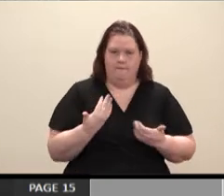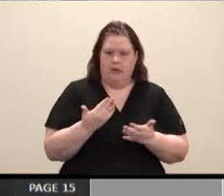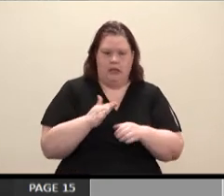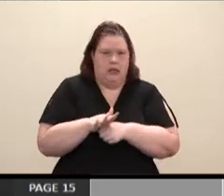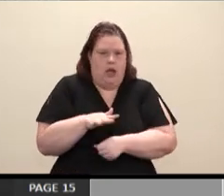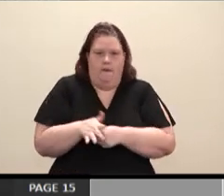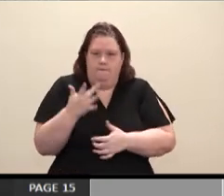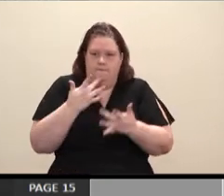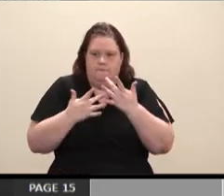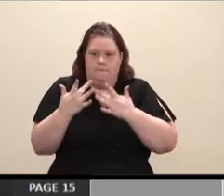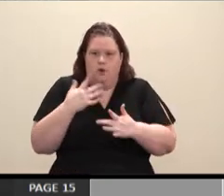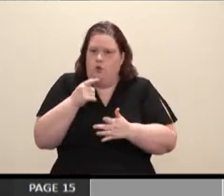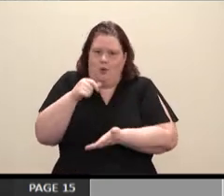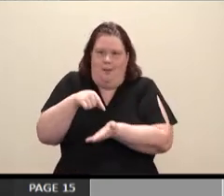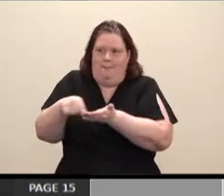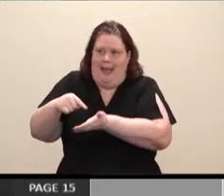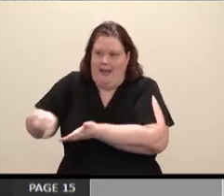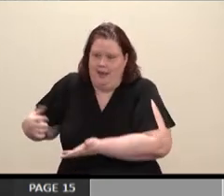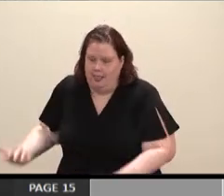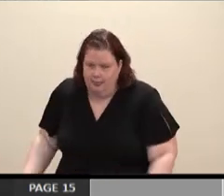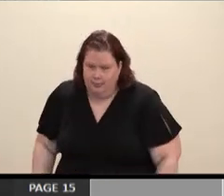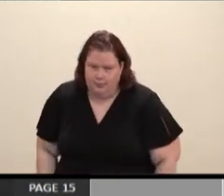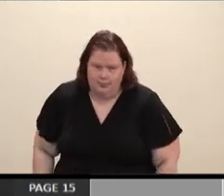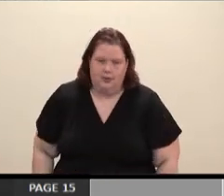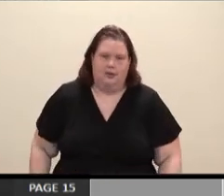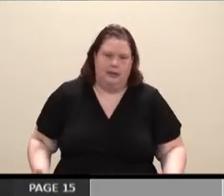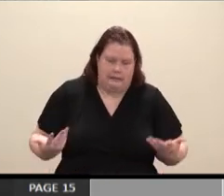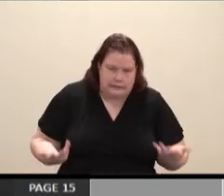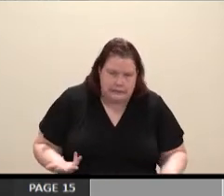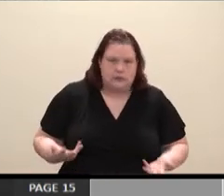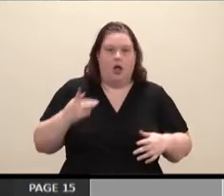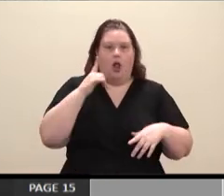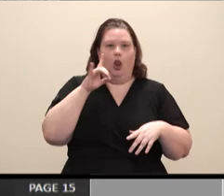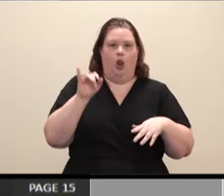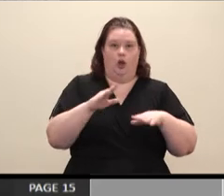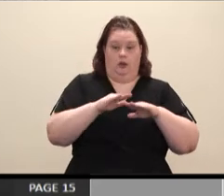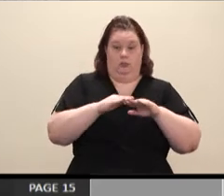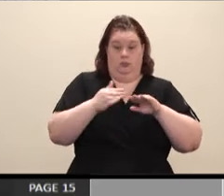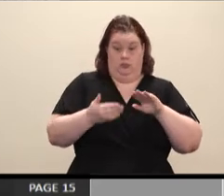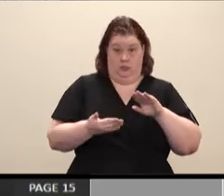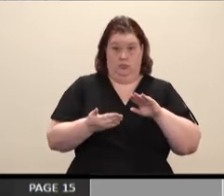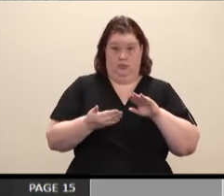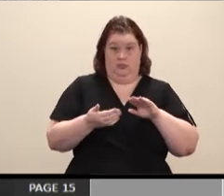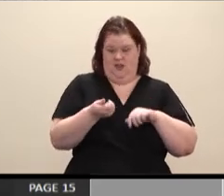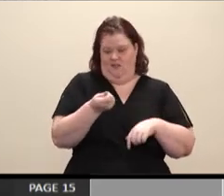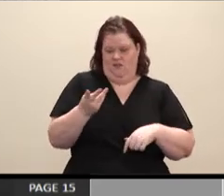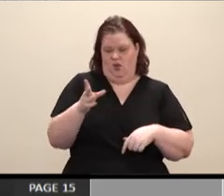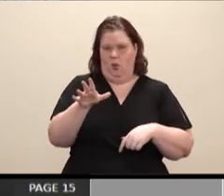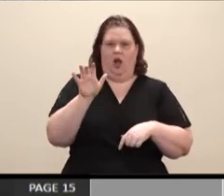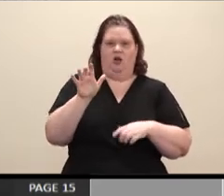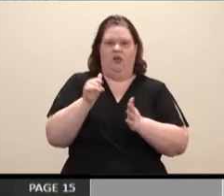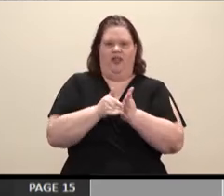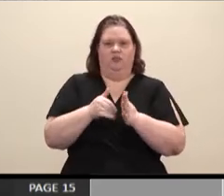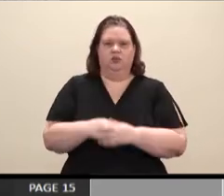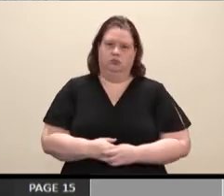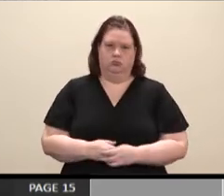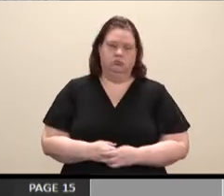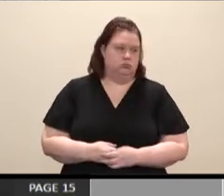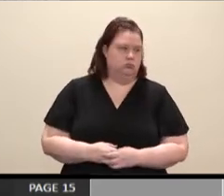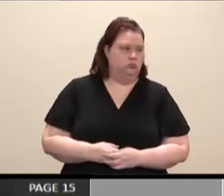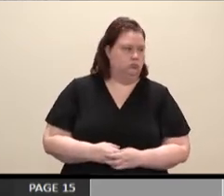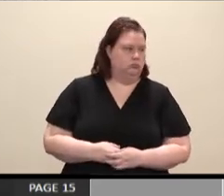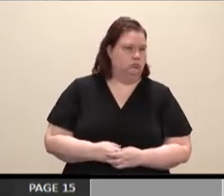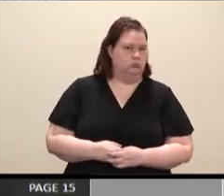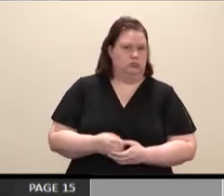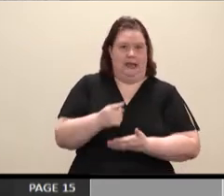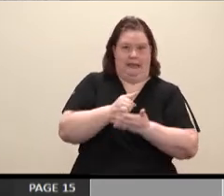them, but we're not spending money on them. So it looked like we're down several hundred thousand there in the subs. And that's in the